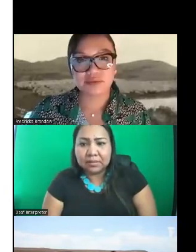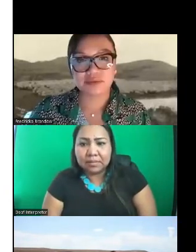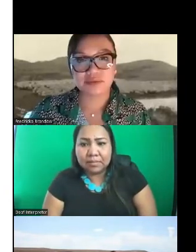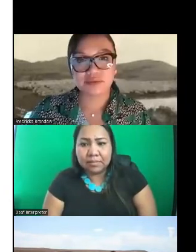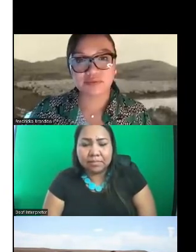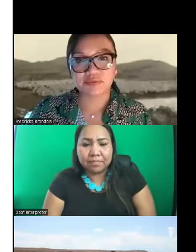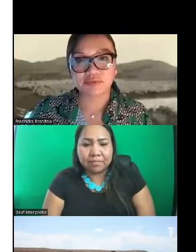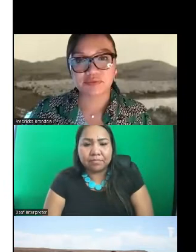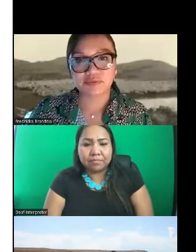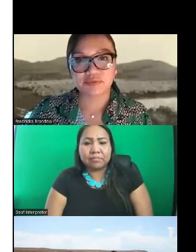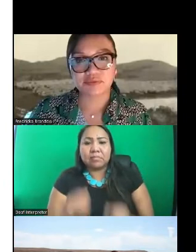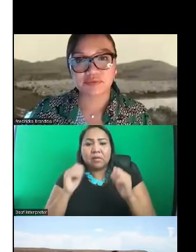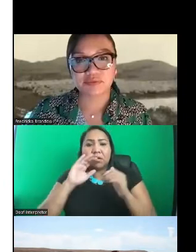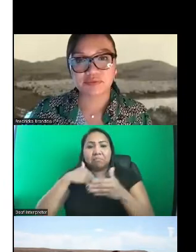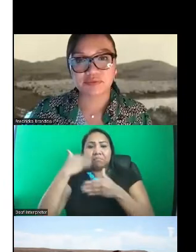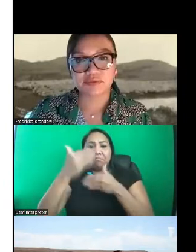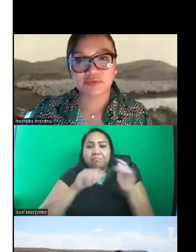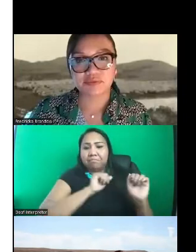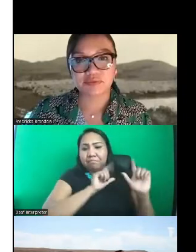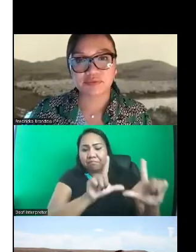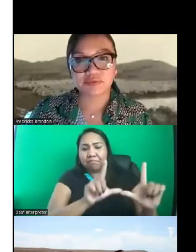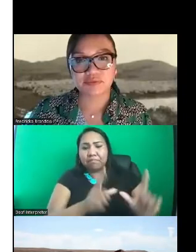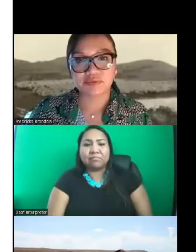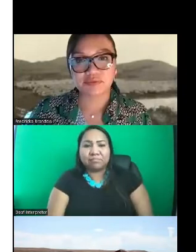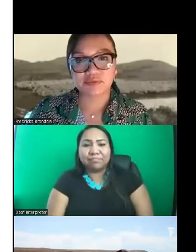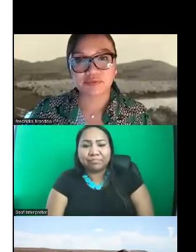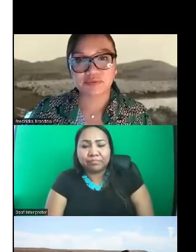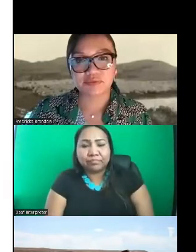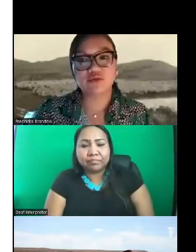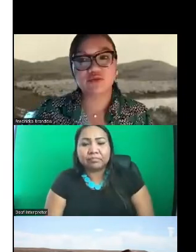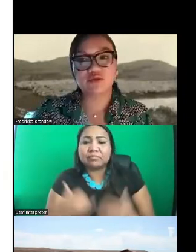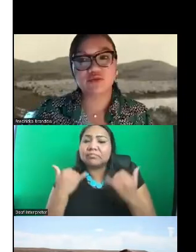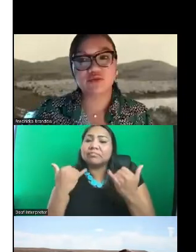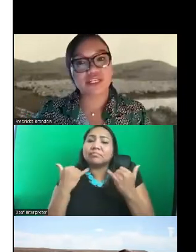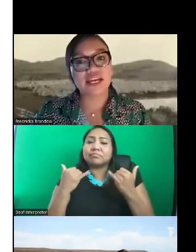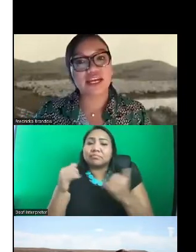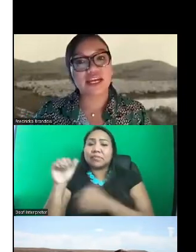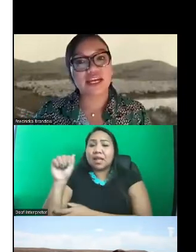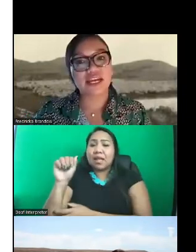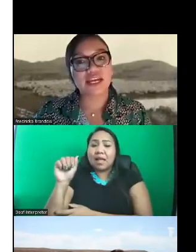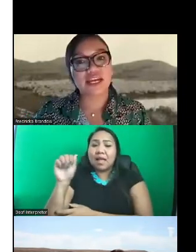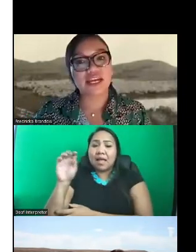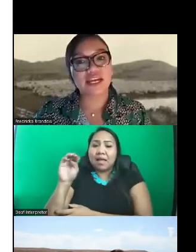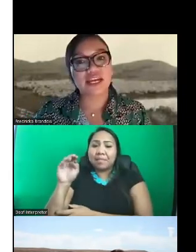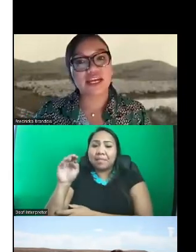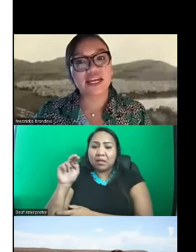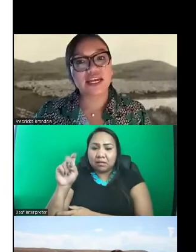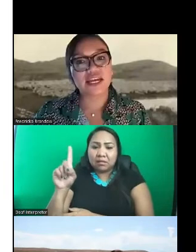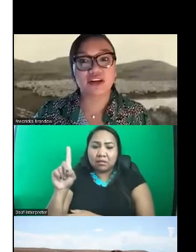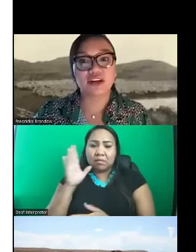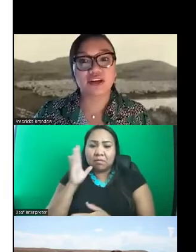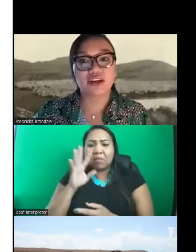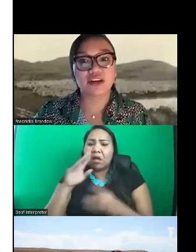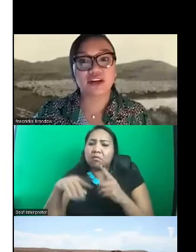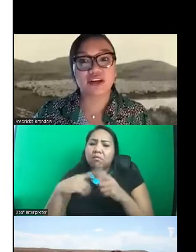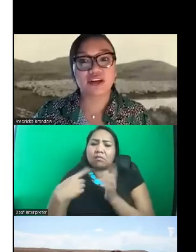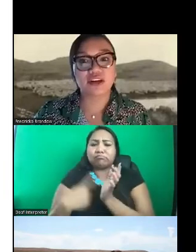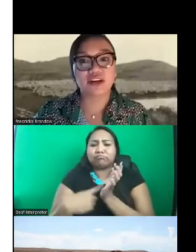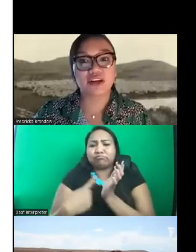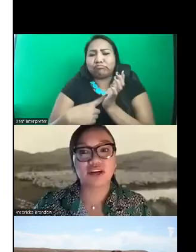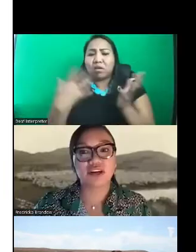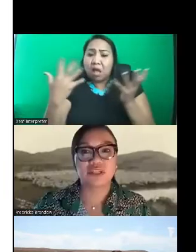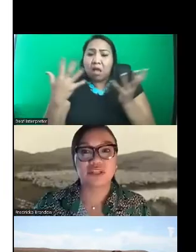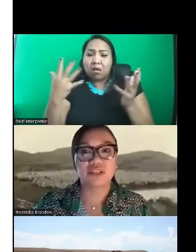please. Next, Amanda will share the innovative work being done to create an indigenized healthcare path for